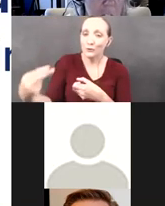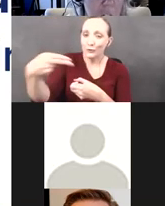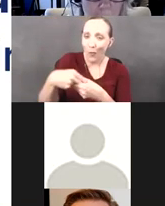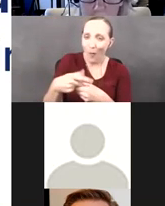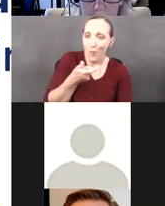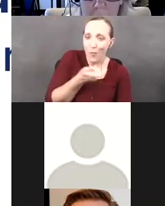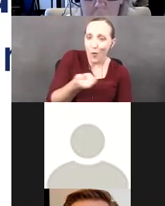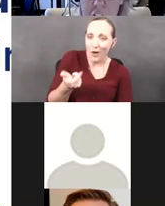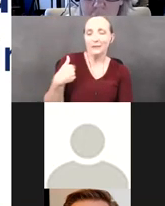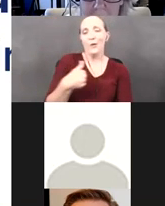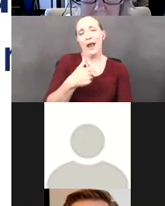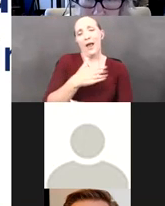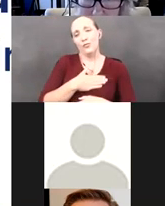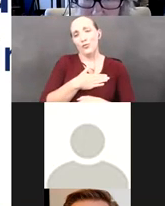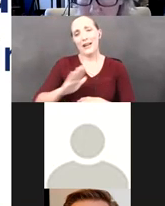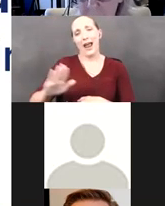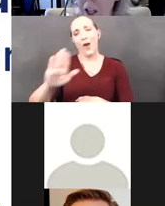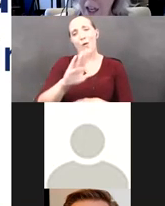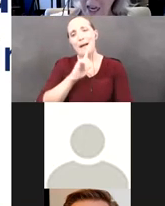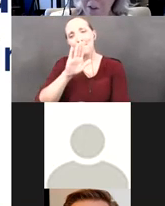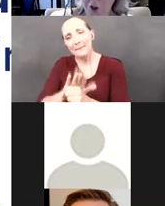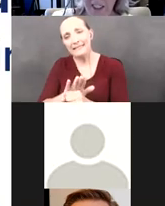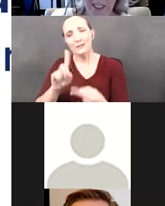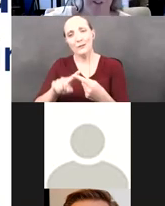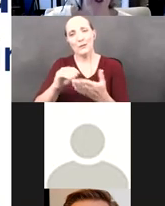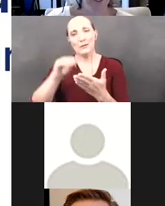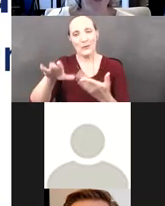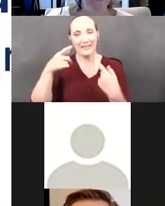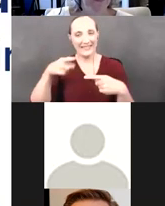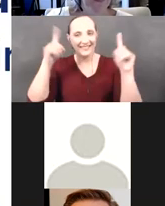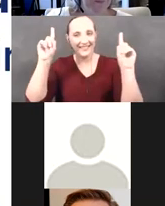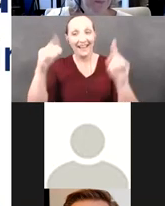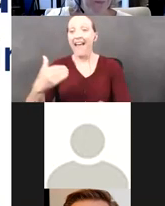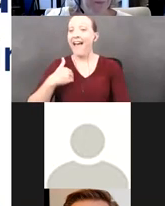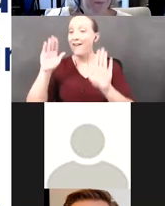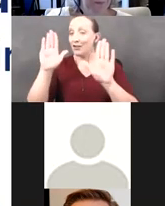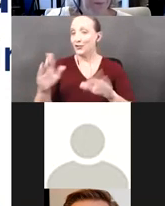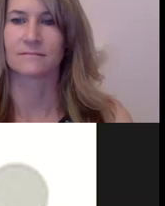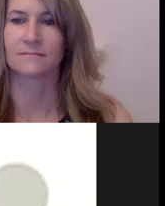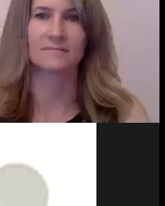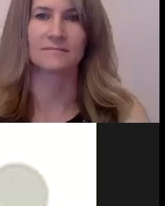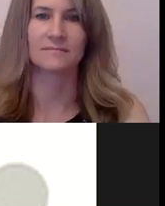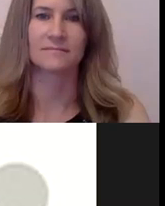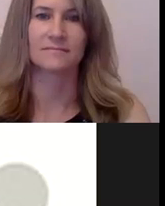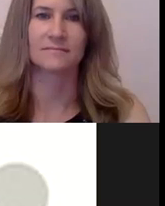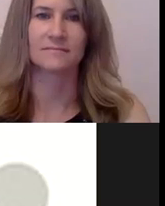appreciate your acompañarnos. commitment to student Agradecemos su success. compromiso Have al a great éxito day, de su everybody. hijo. Que tengan un buen día a todos.